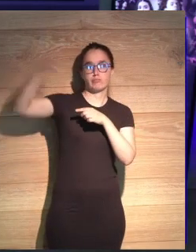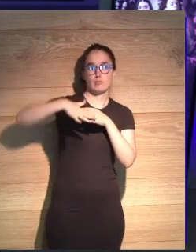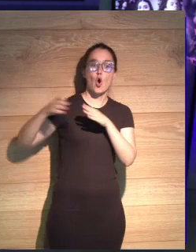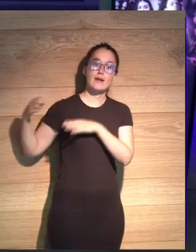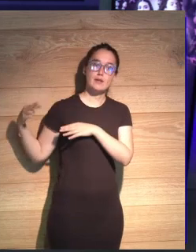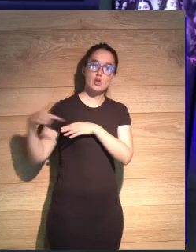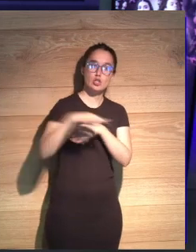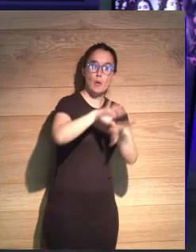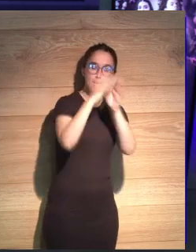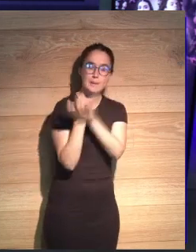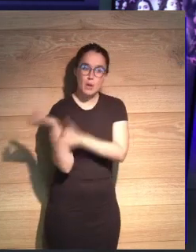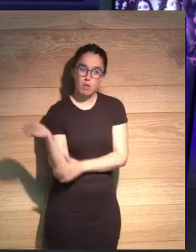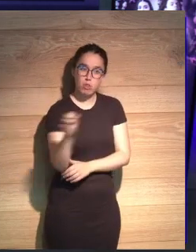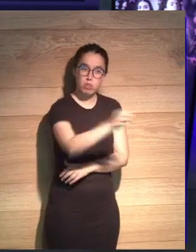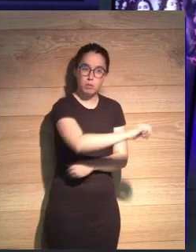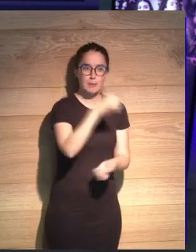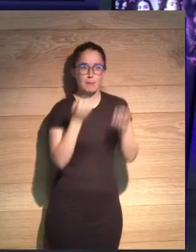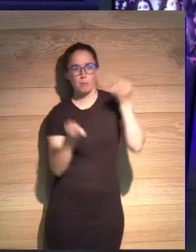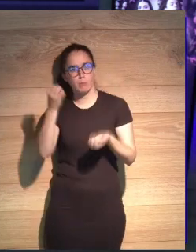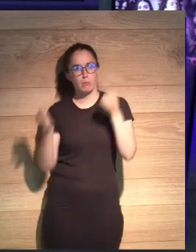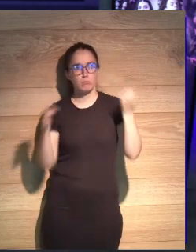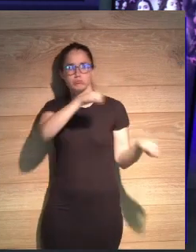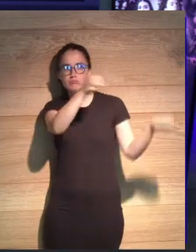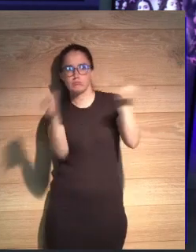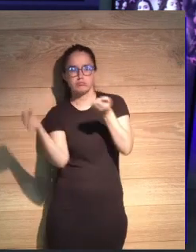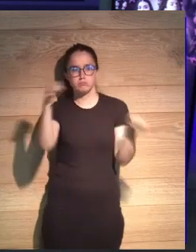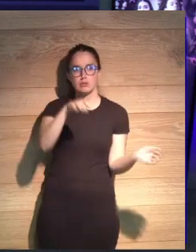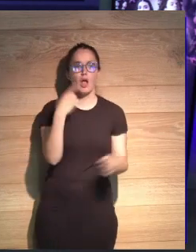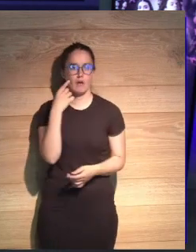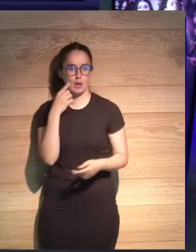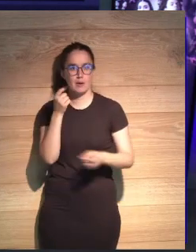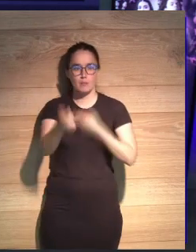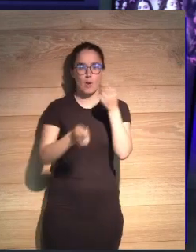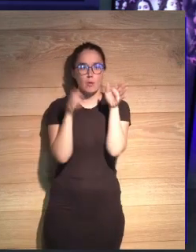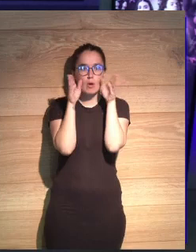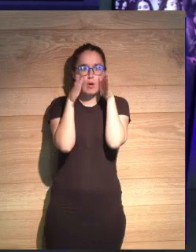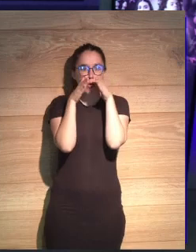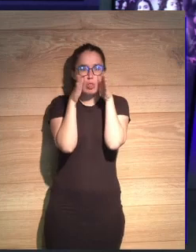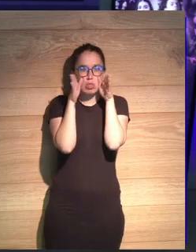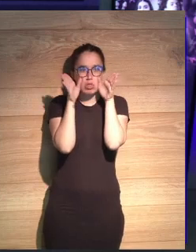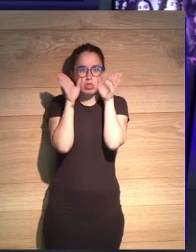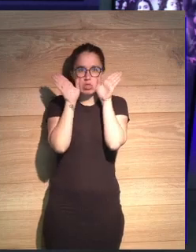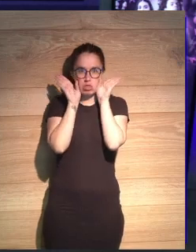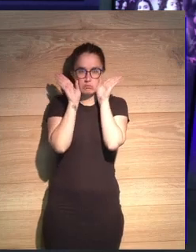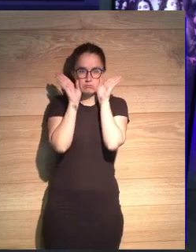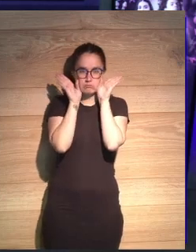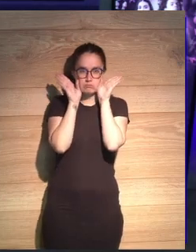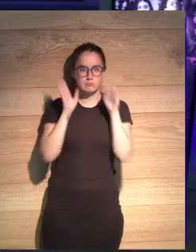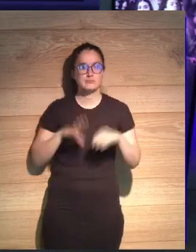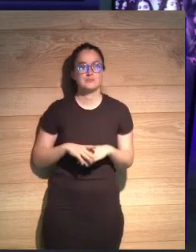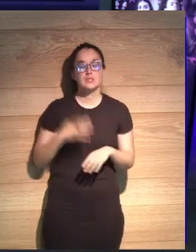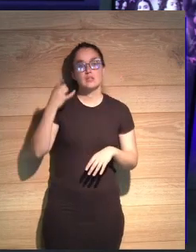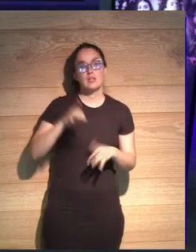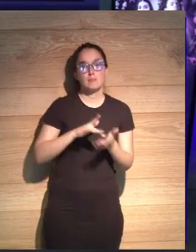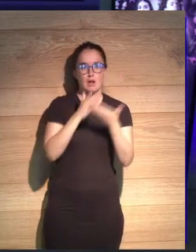have designed, and there are different stimuli like people crossing the street, etc. And we are extending